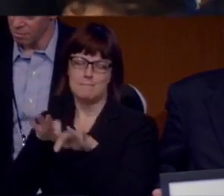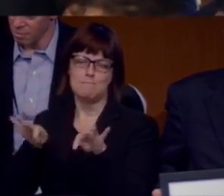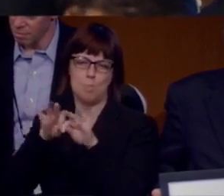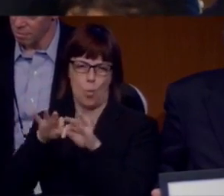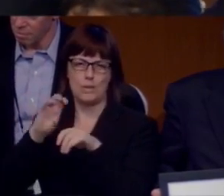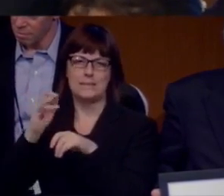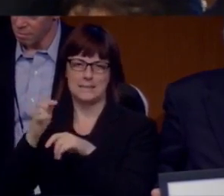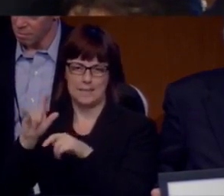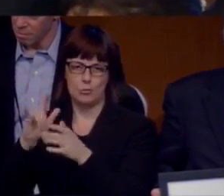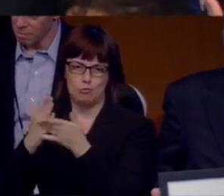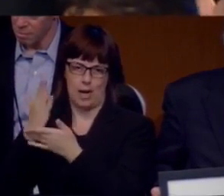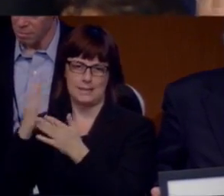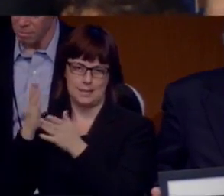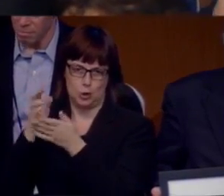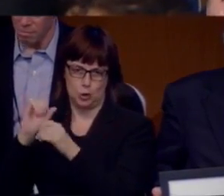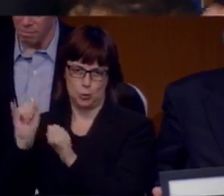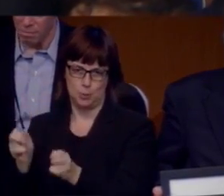rights issue.